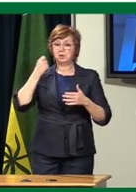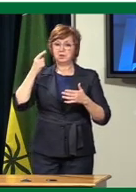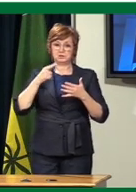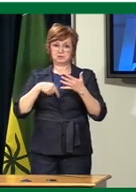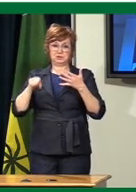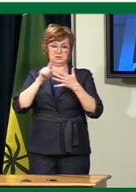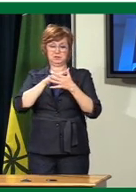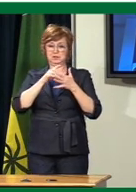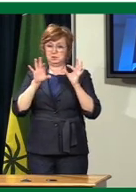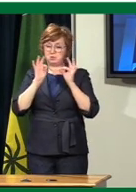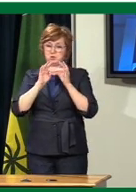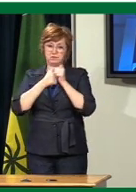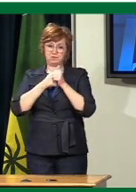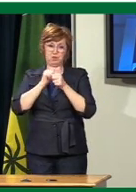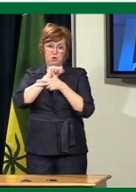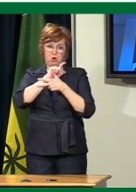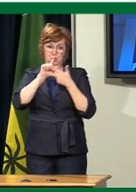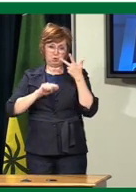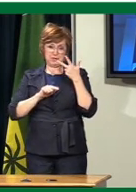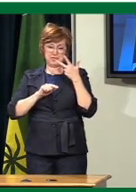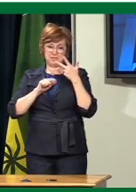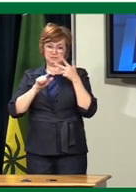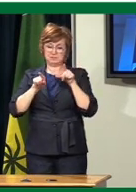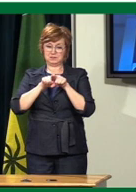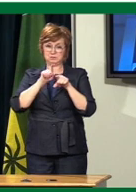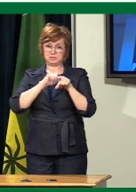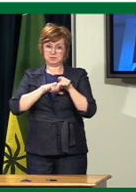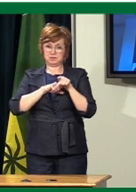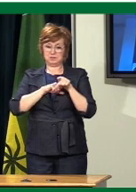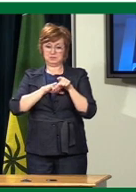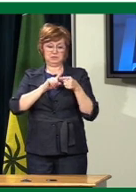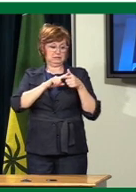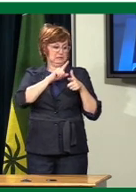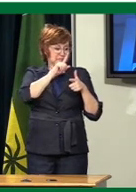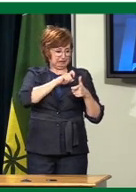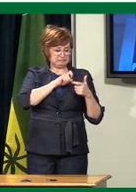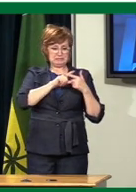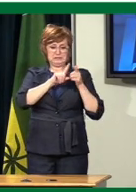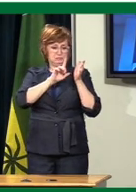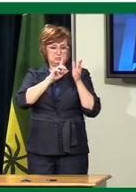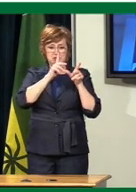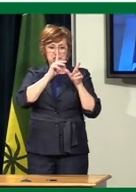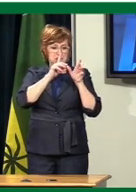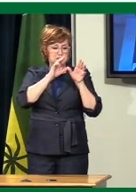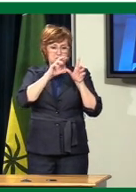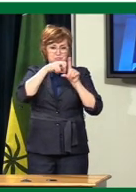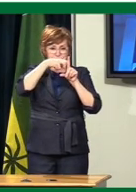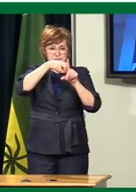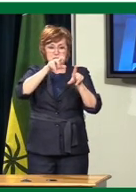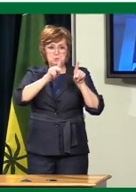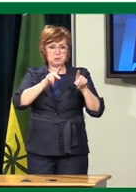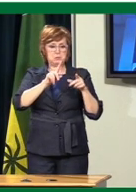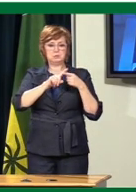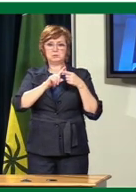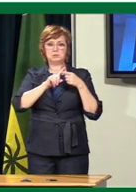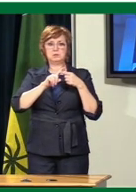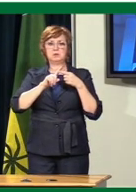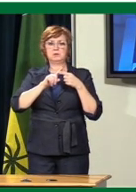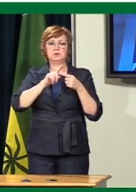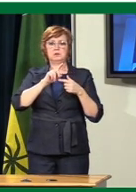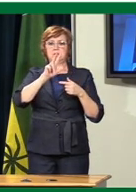those 3 legs, we can have all the resources, in testing and contact tracing that we would ever wish for, work towards